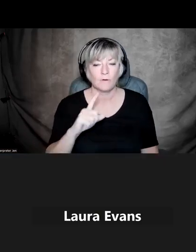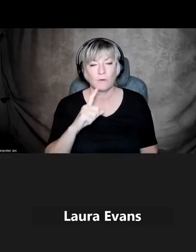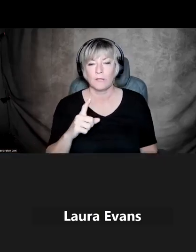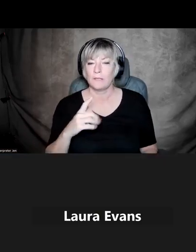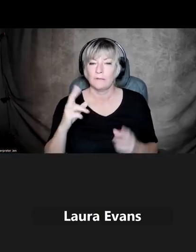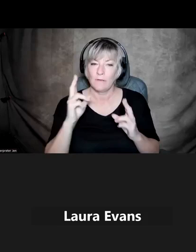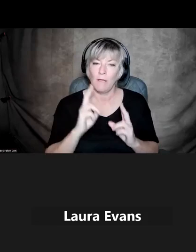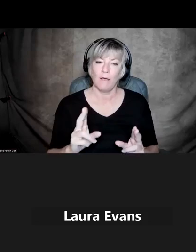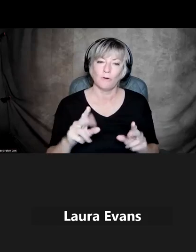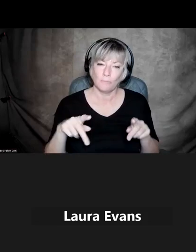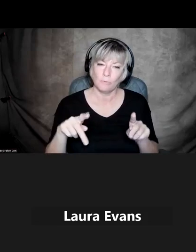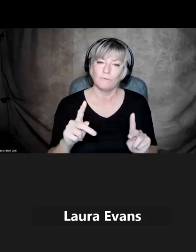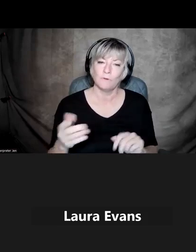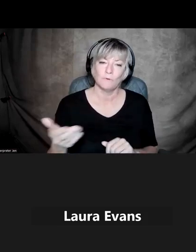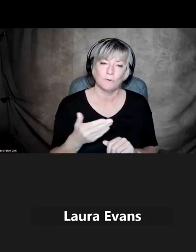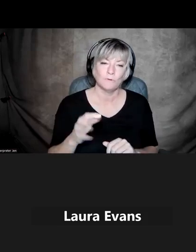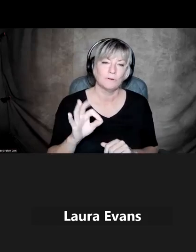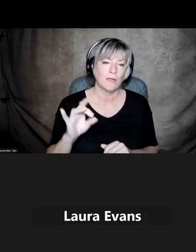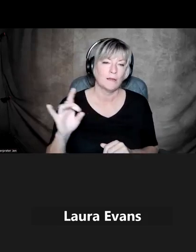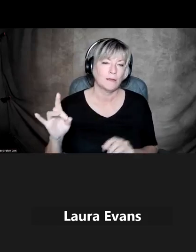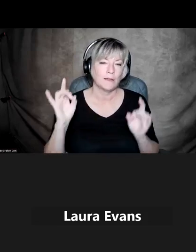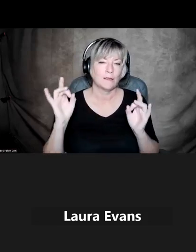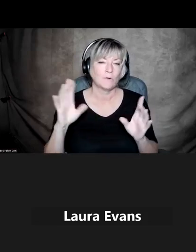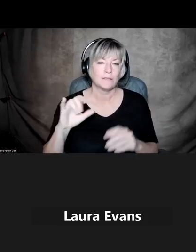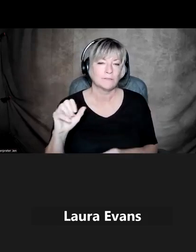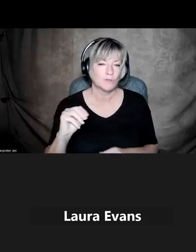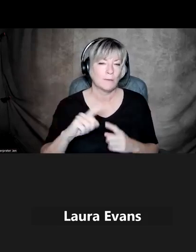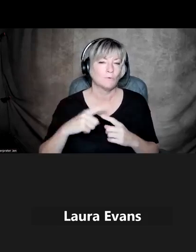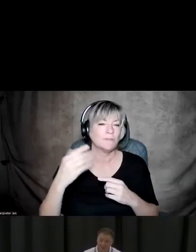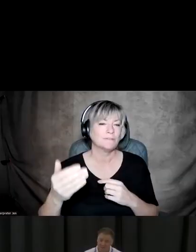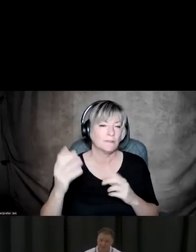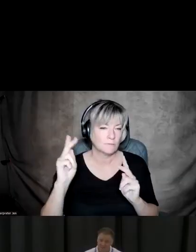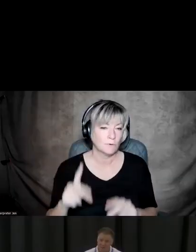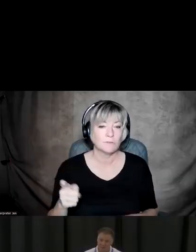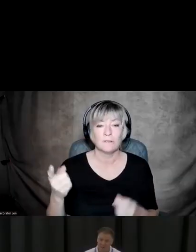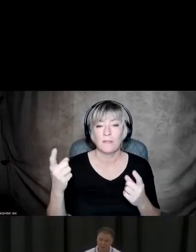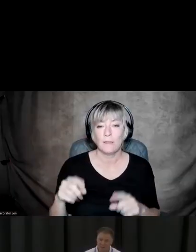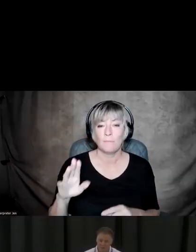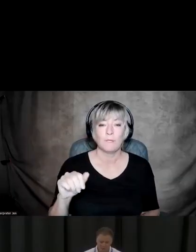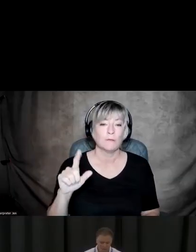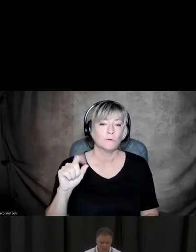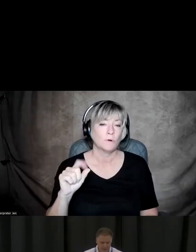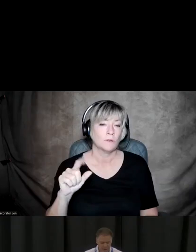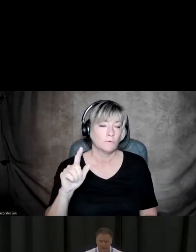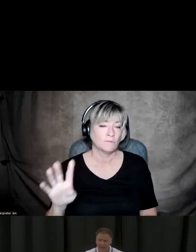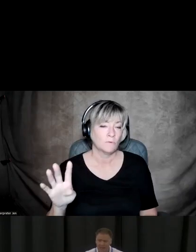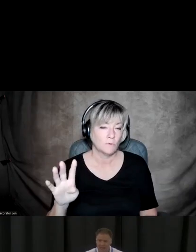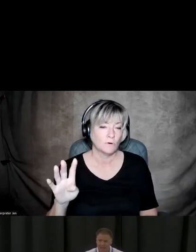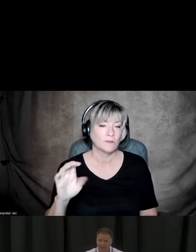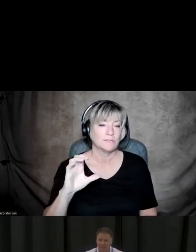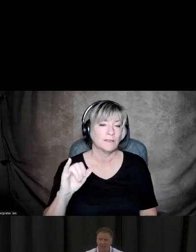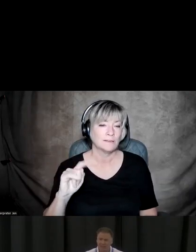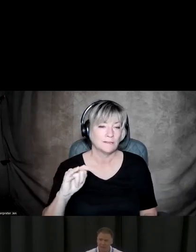a privilege to introduce the 988 Crisis Jammers to this next individual. He happens to be the 2024